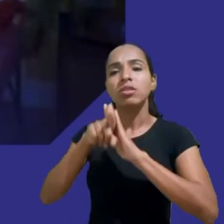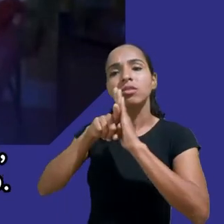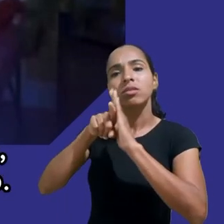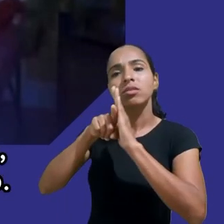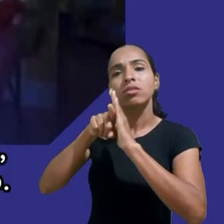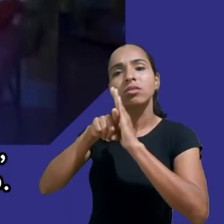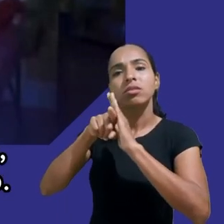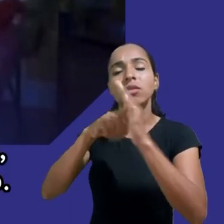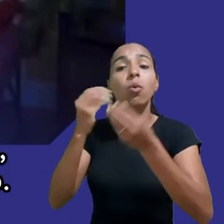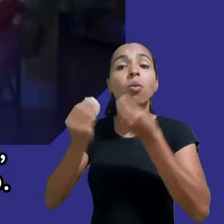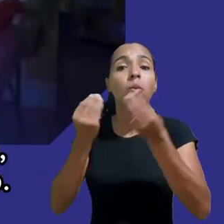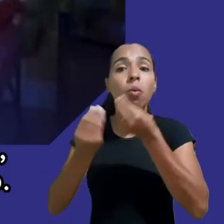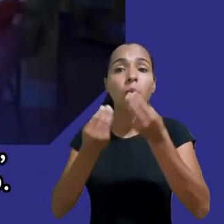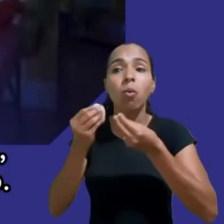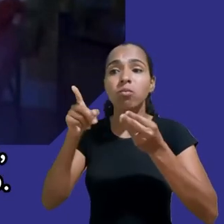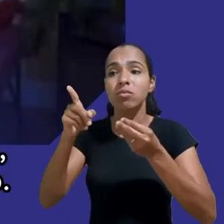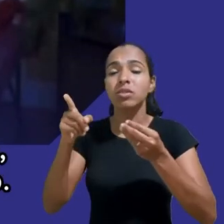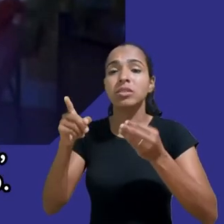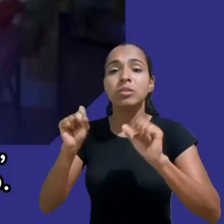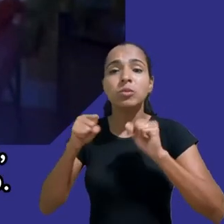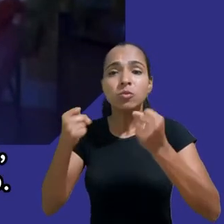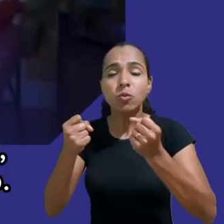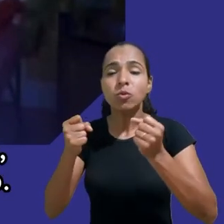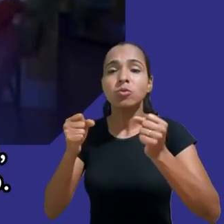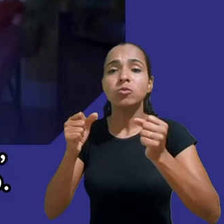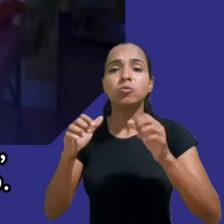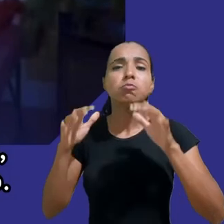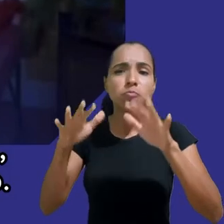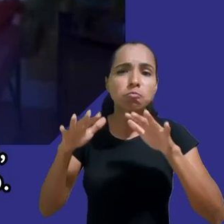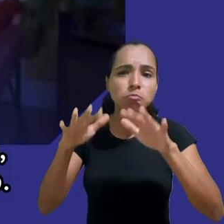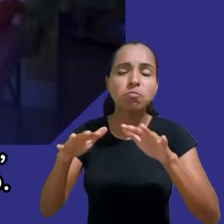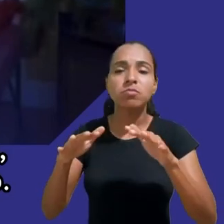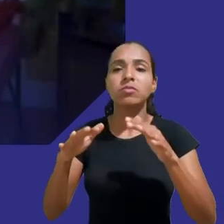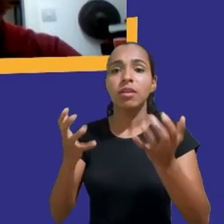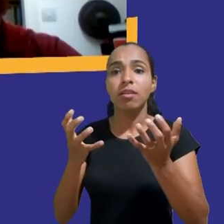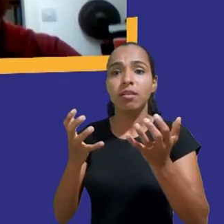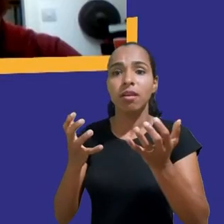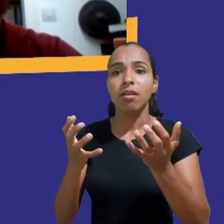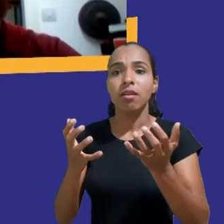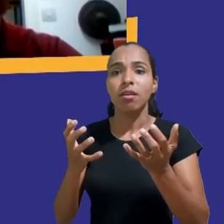of all of these little pockets of resistance starting to add up to something big